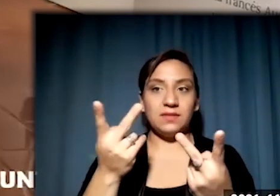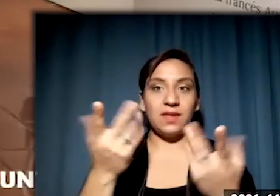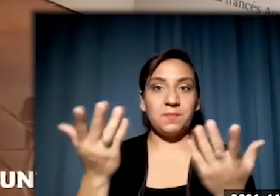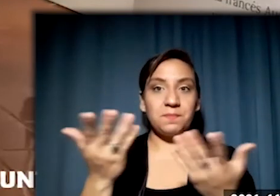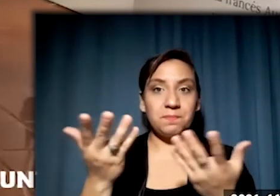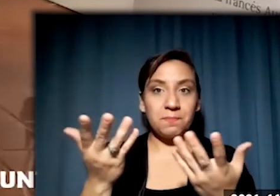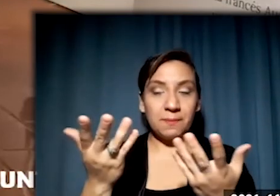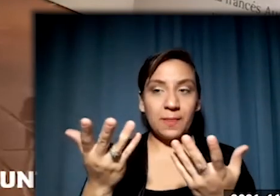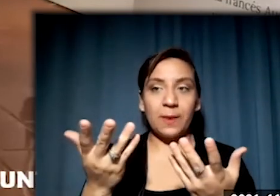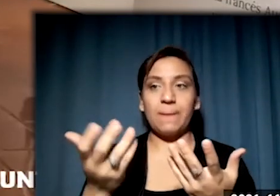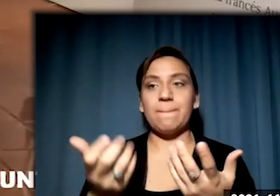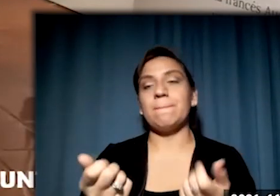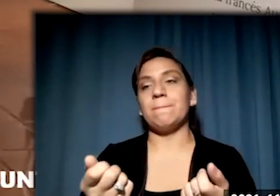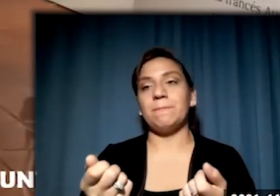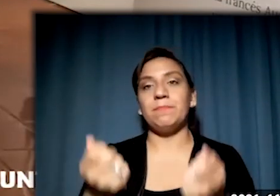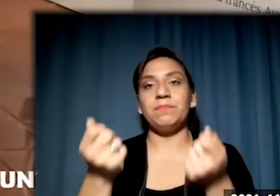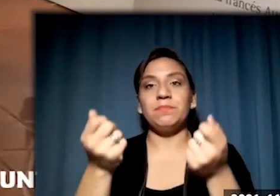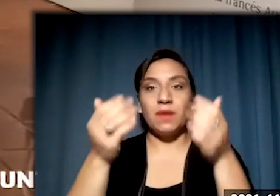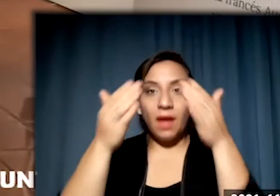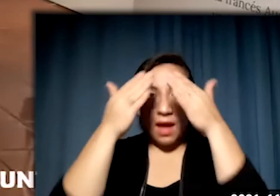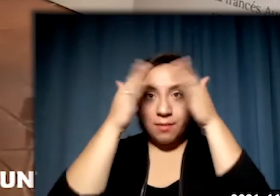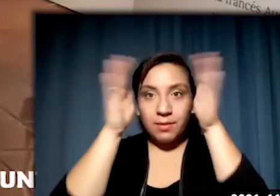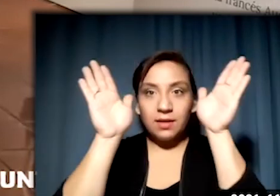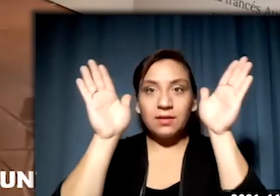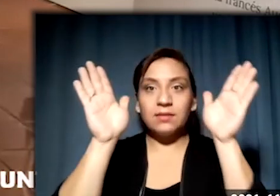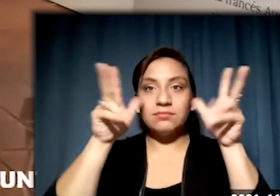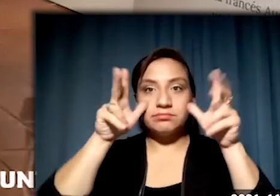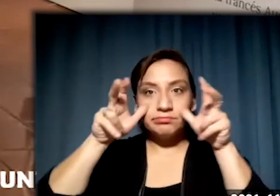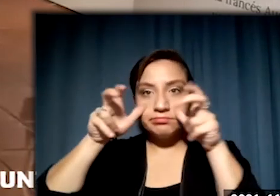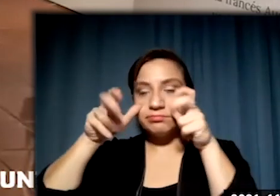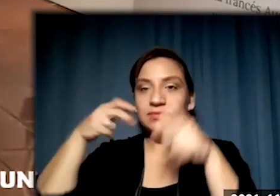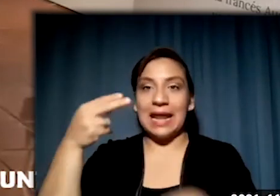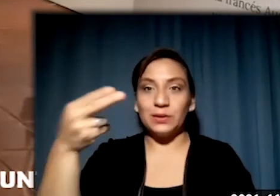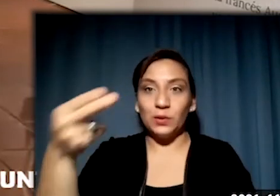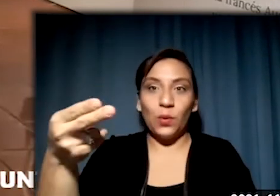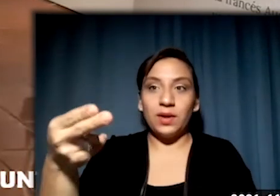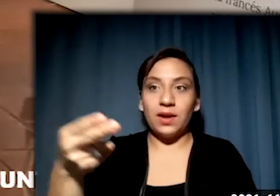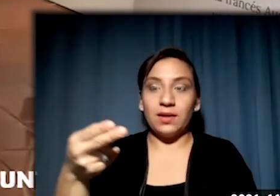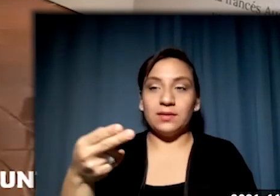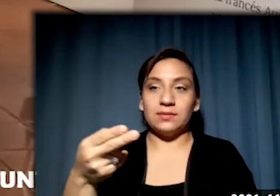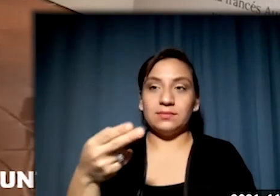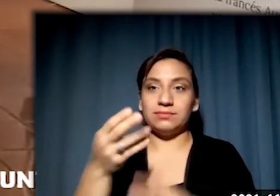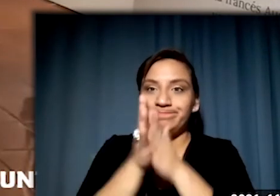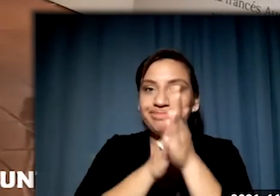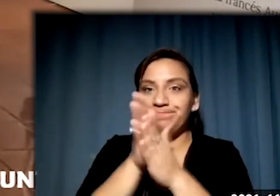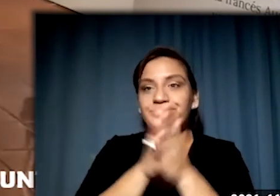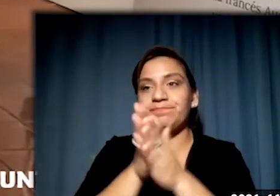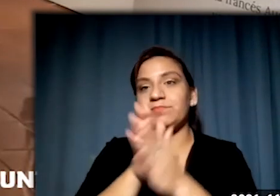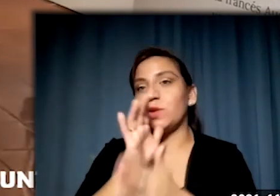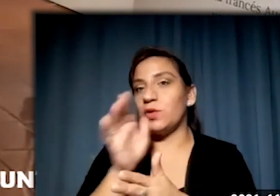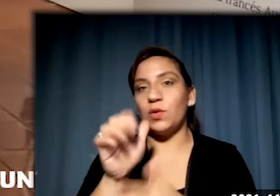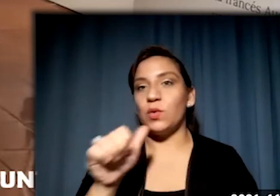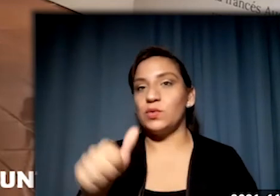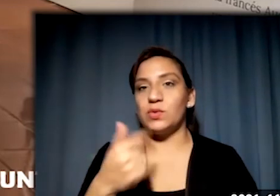perspectives on the rich history that is not collected, that is not only collected on the surface of